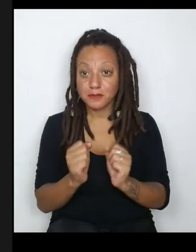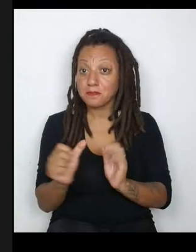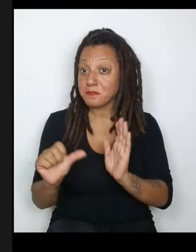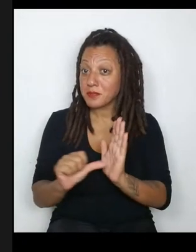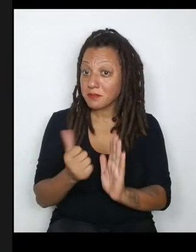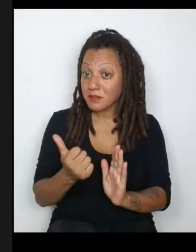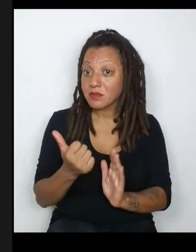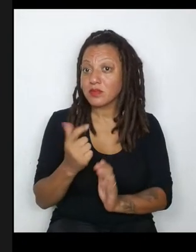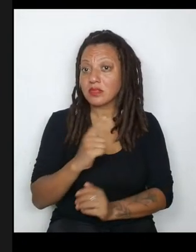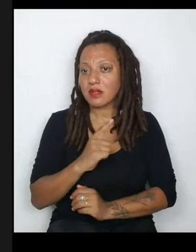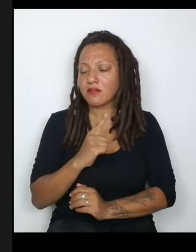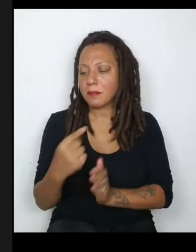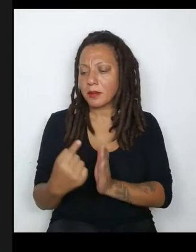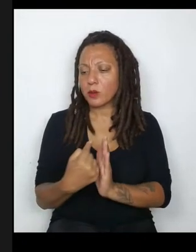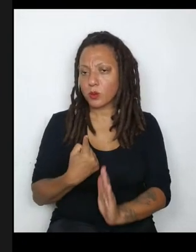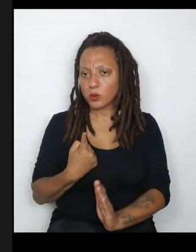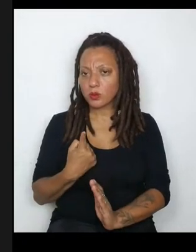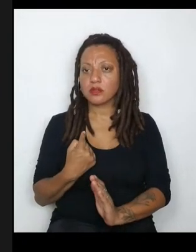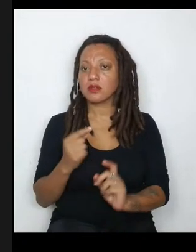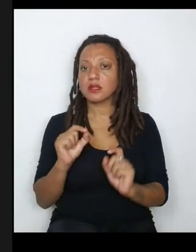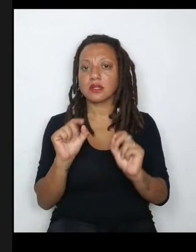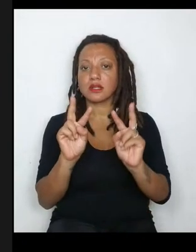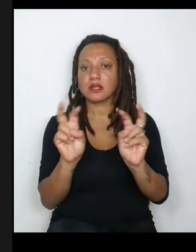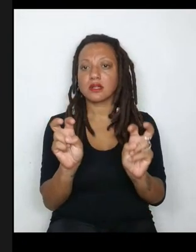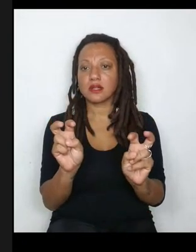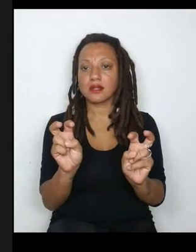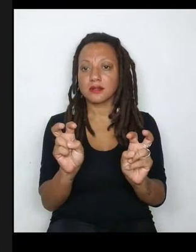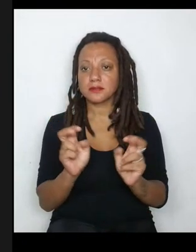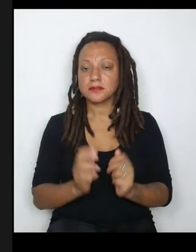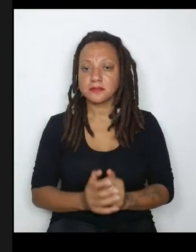other we have a few questions here